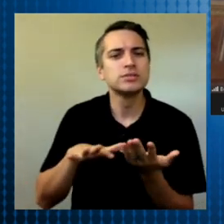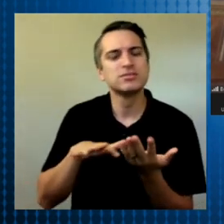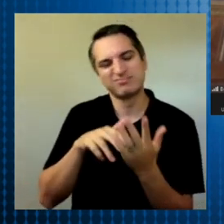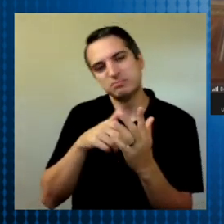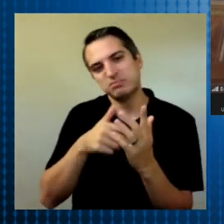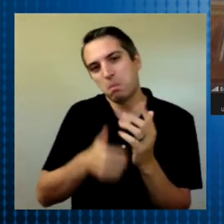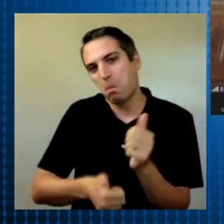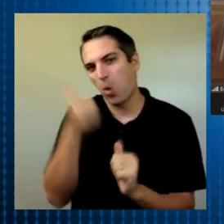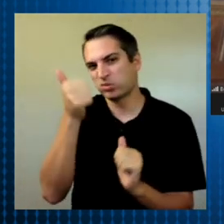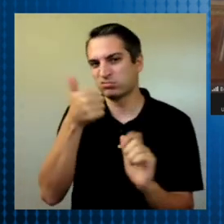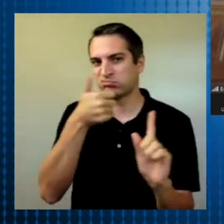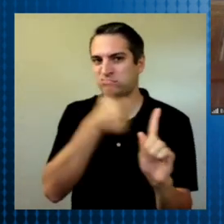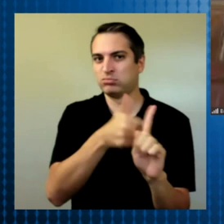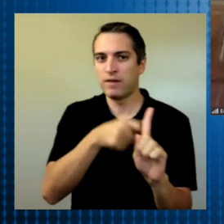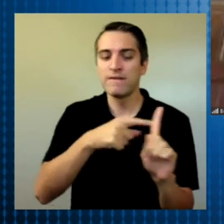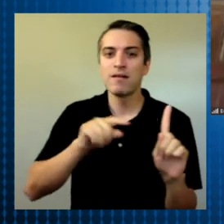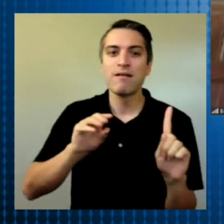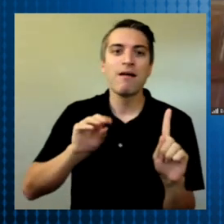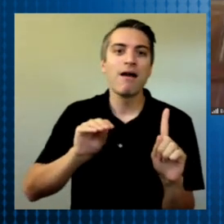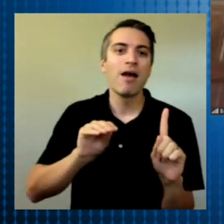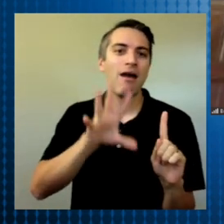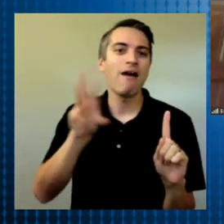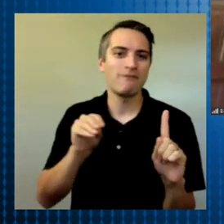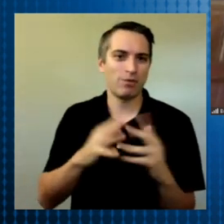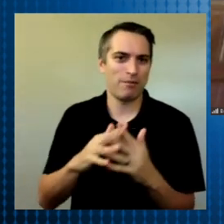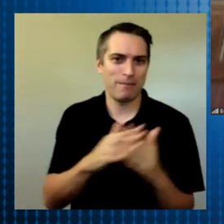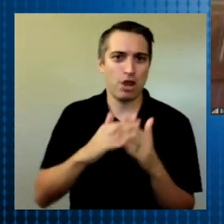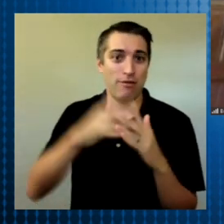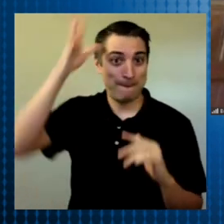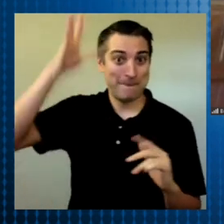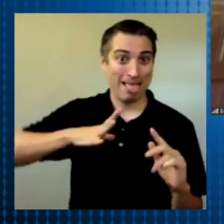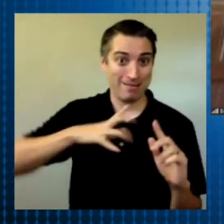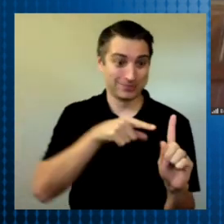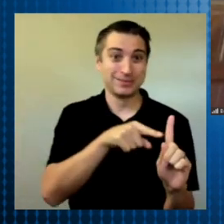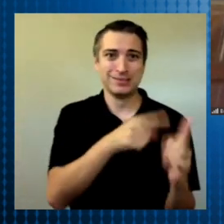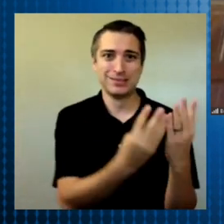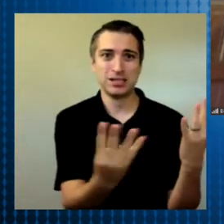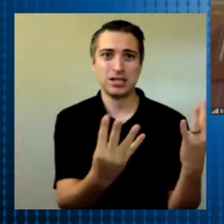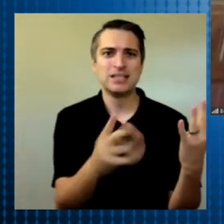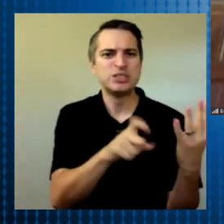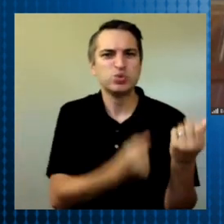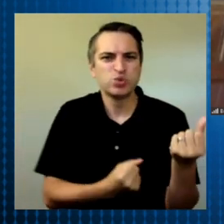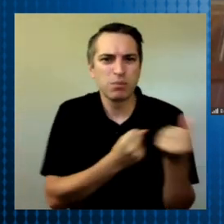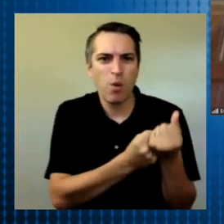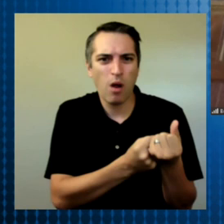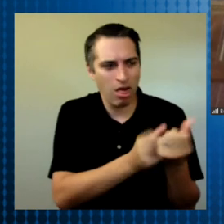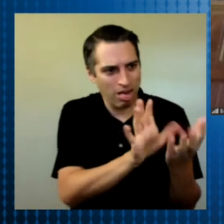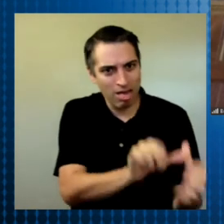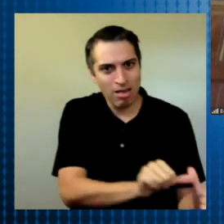primarily African American males to be supported and to support them all the way to a